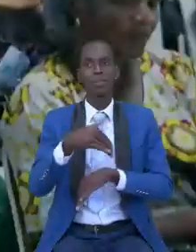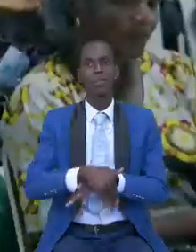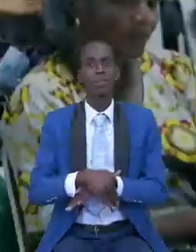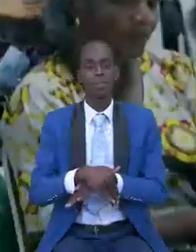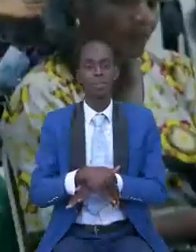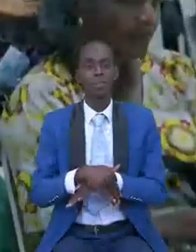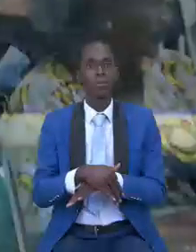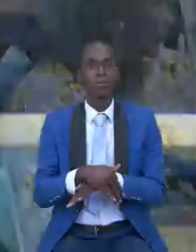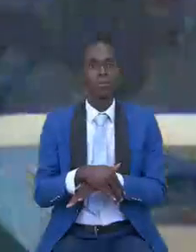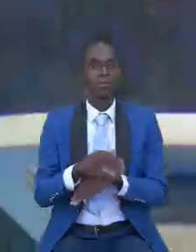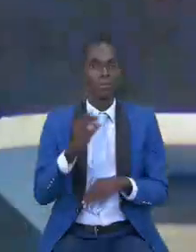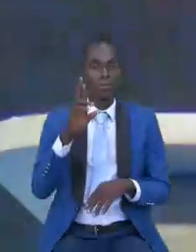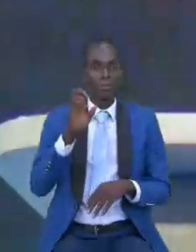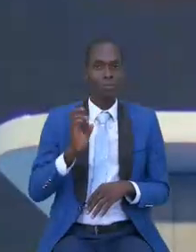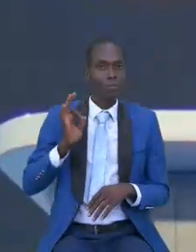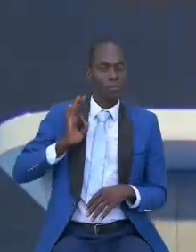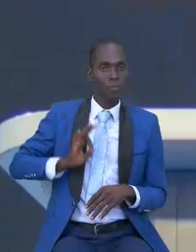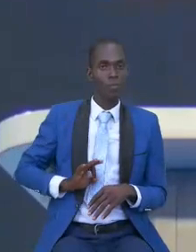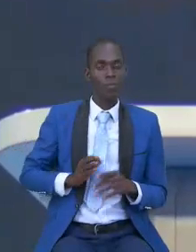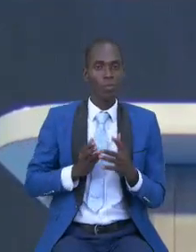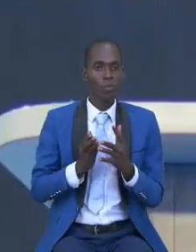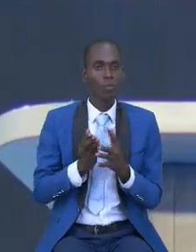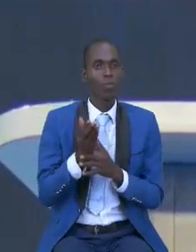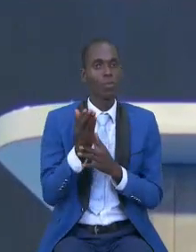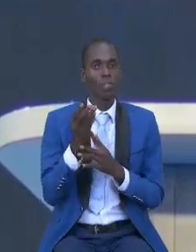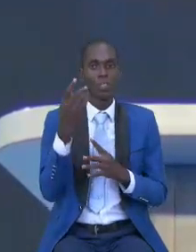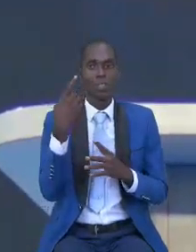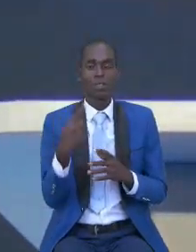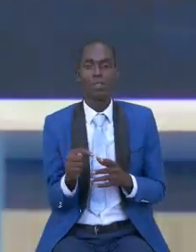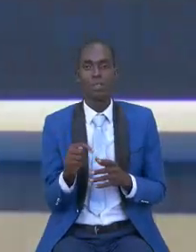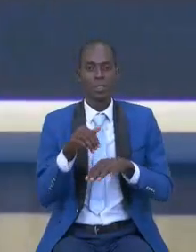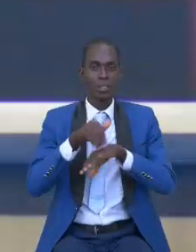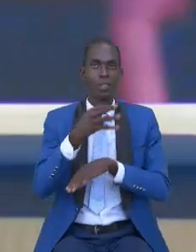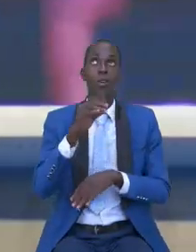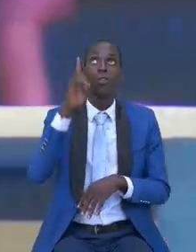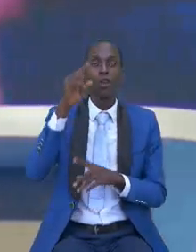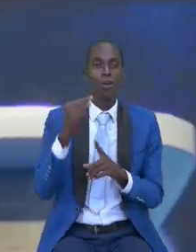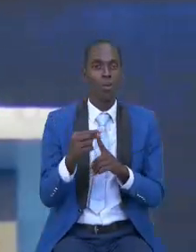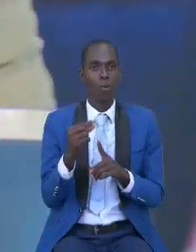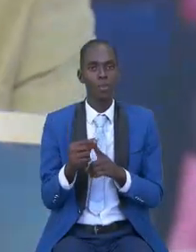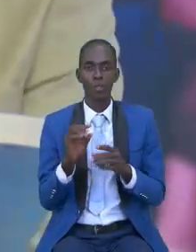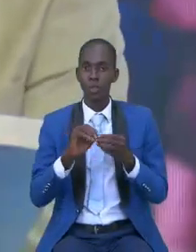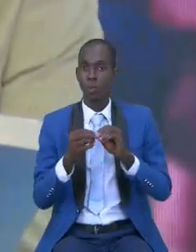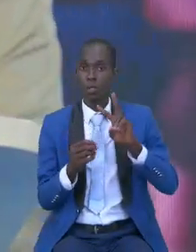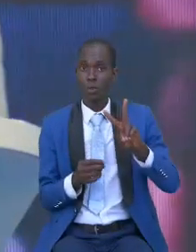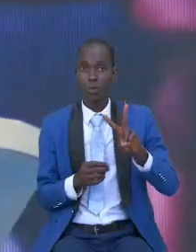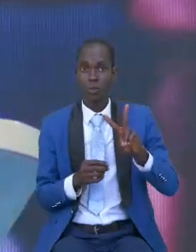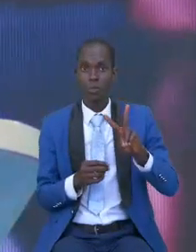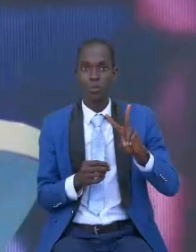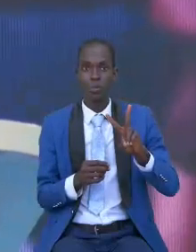Recovery through the sending of his word. Number two here. Number two